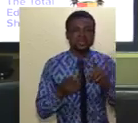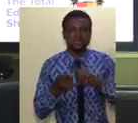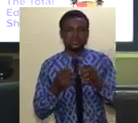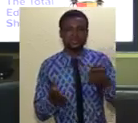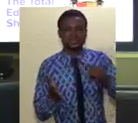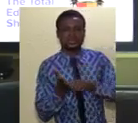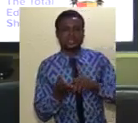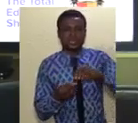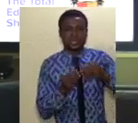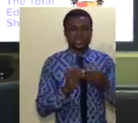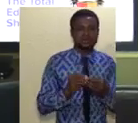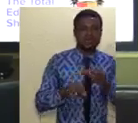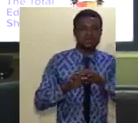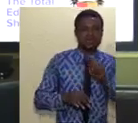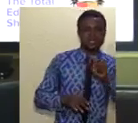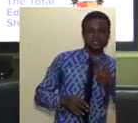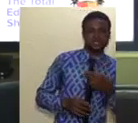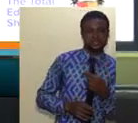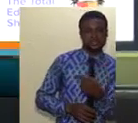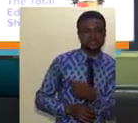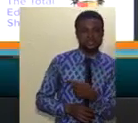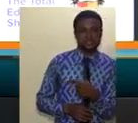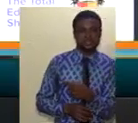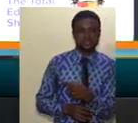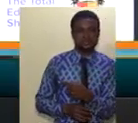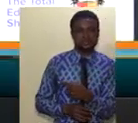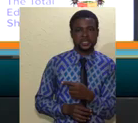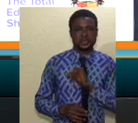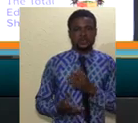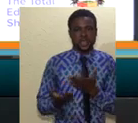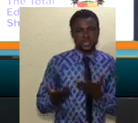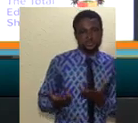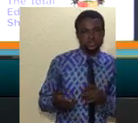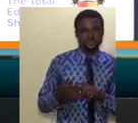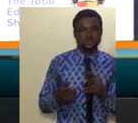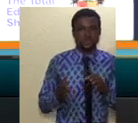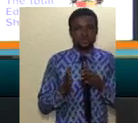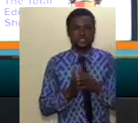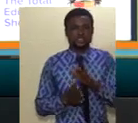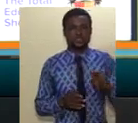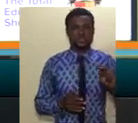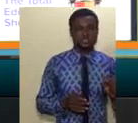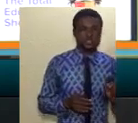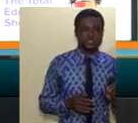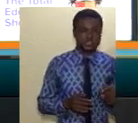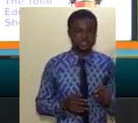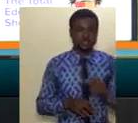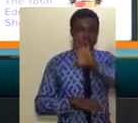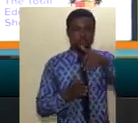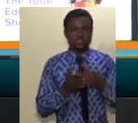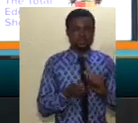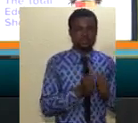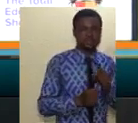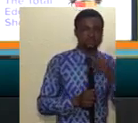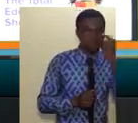contributions, your criticisms, yes, to the number showing on your screen so that we can be able to meet your needs as we look at